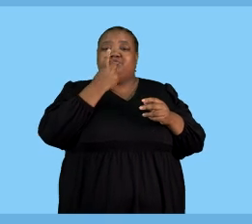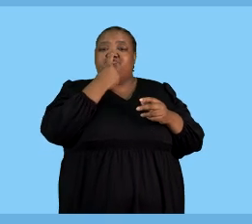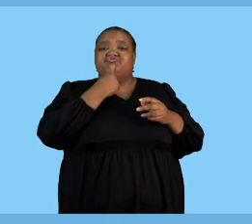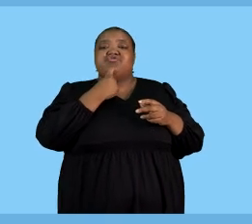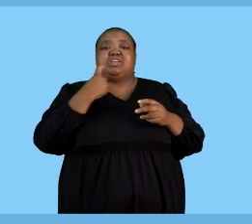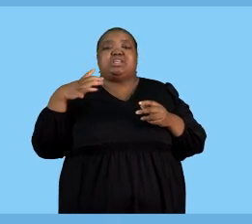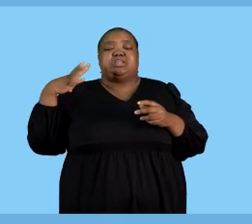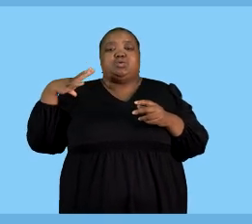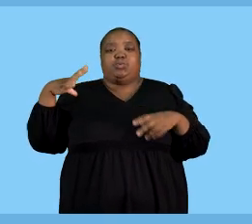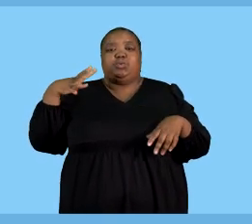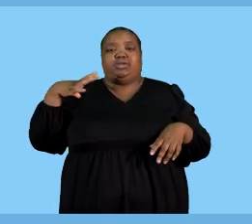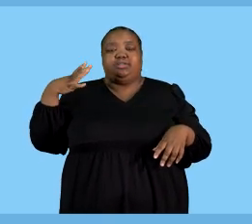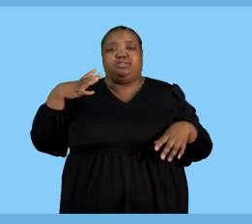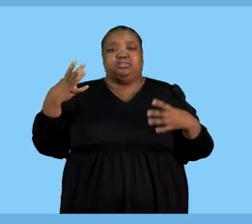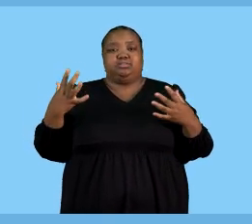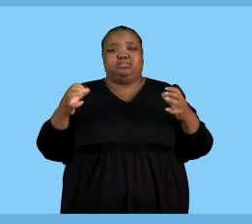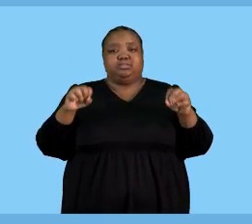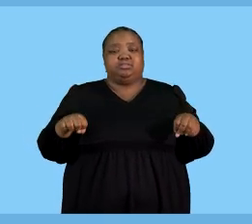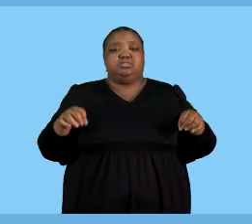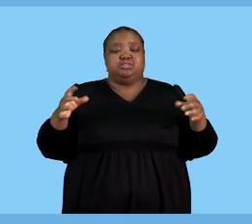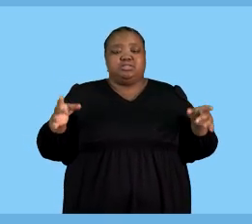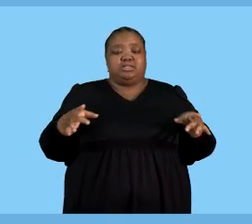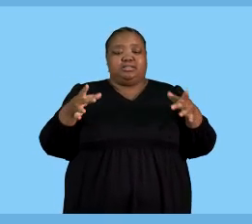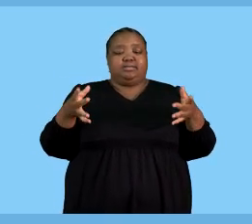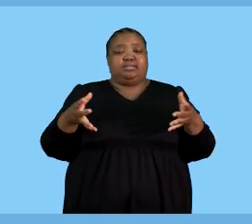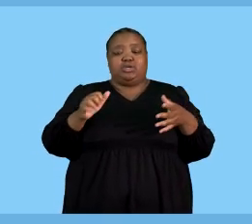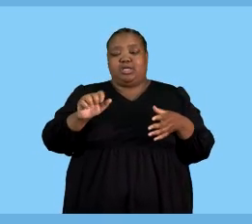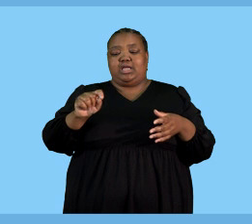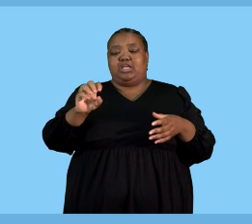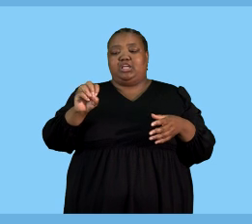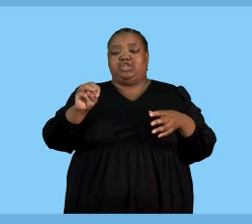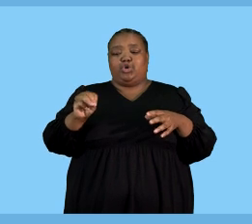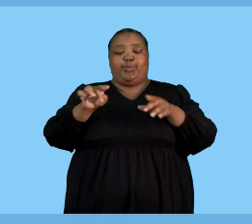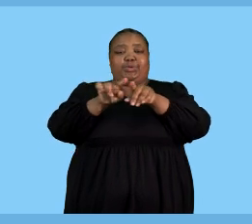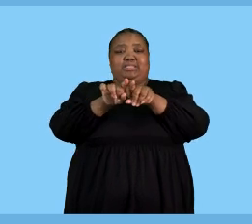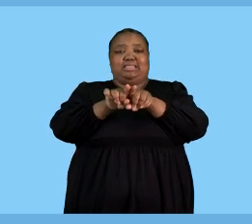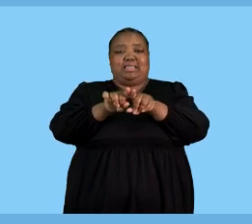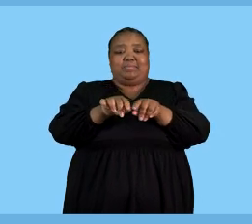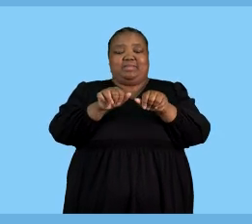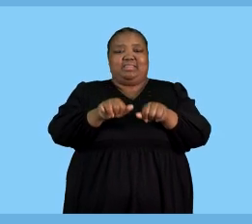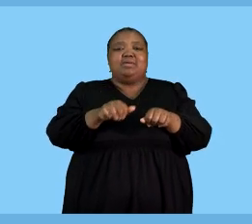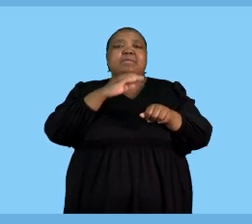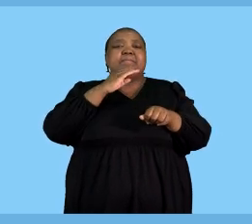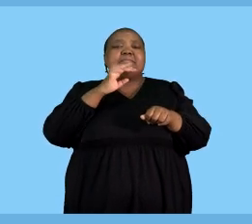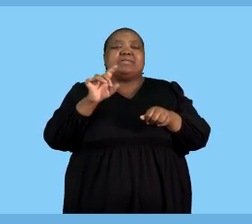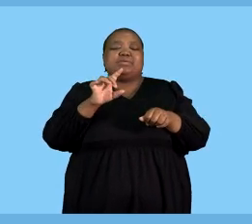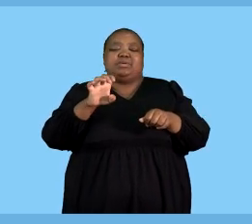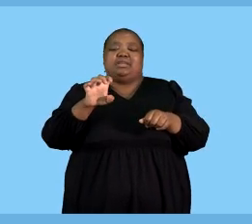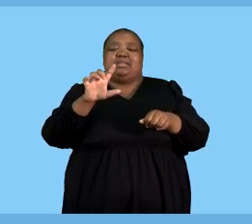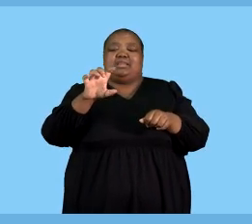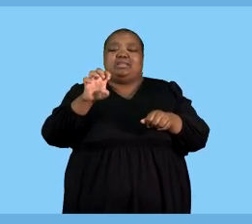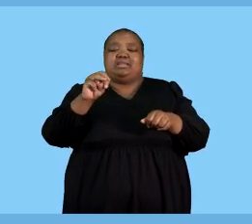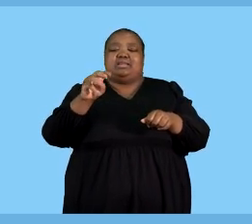we only have red that's within that picture. So it's made of the same type of an atom. So therefore, that's going to be an element.